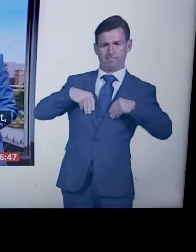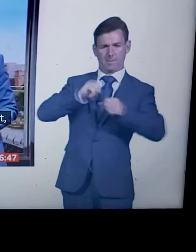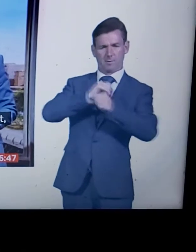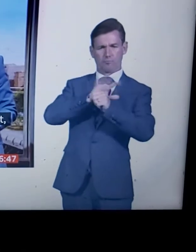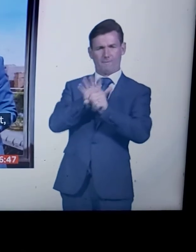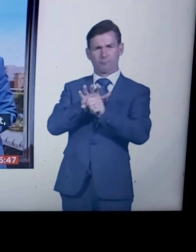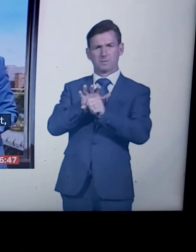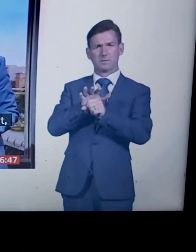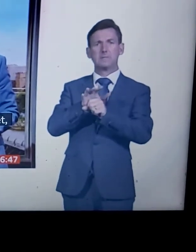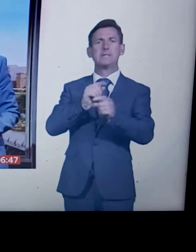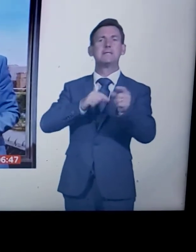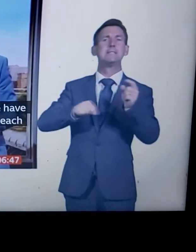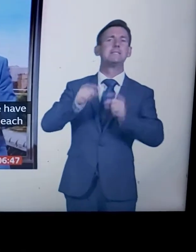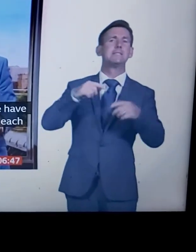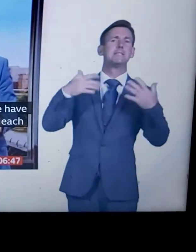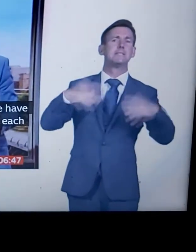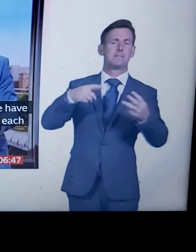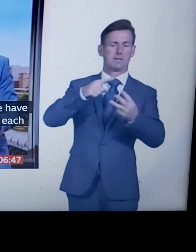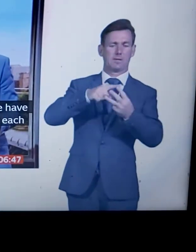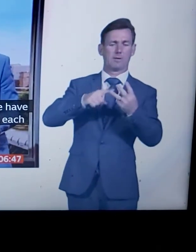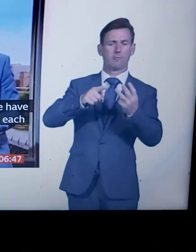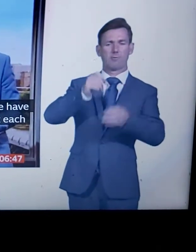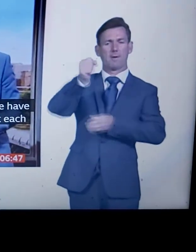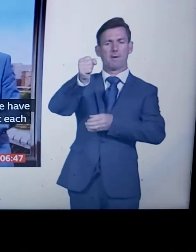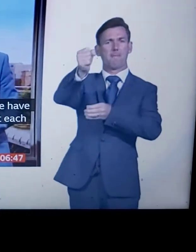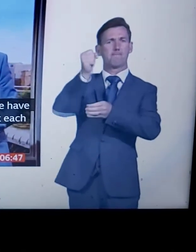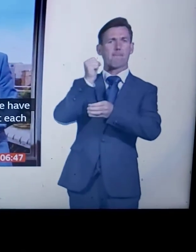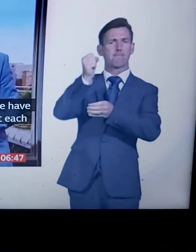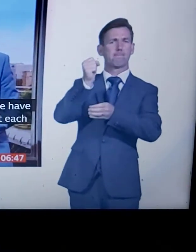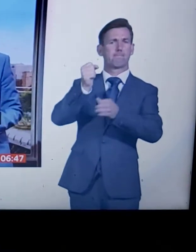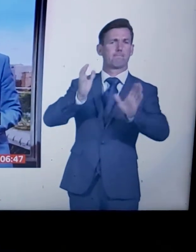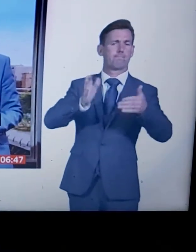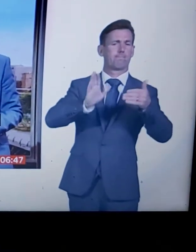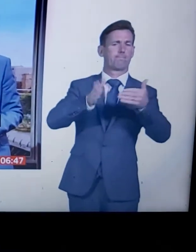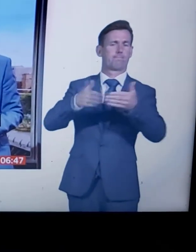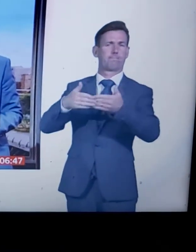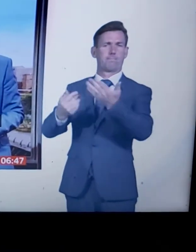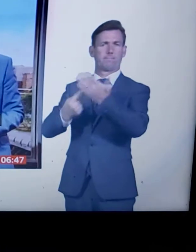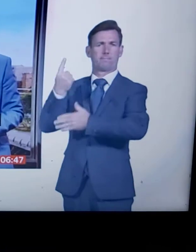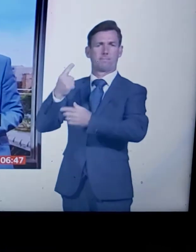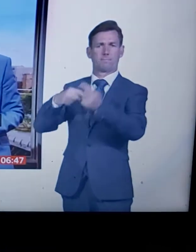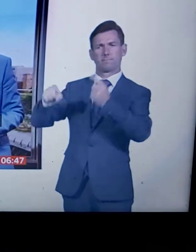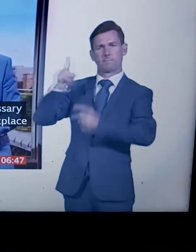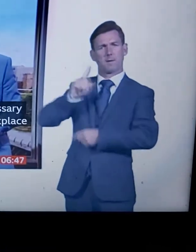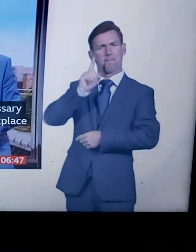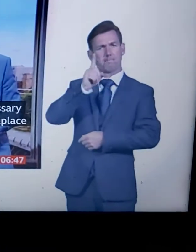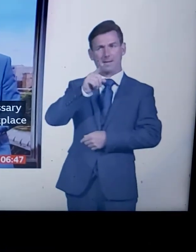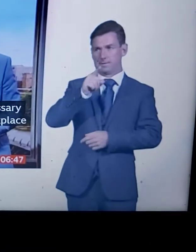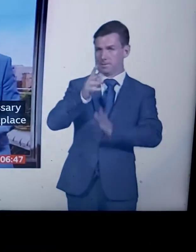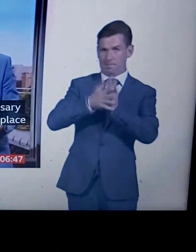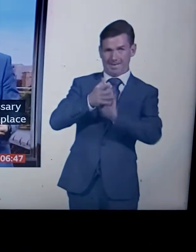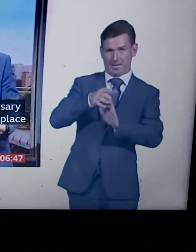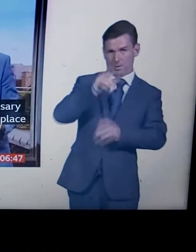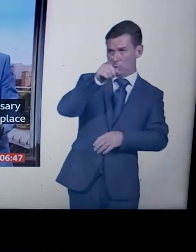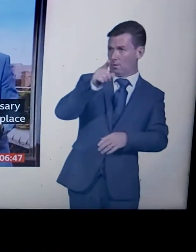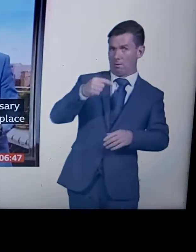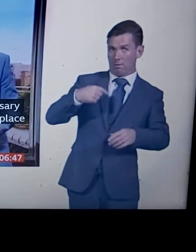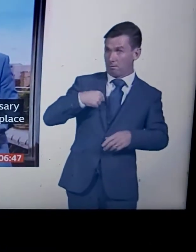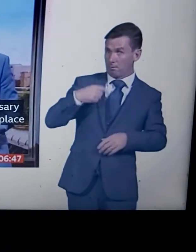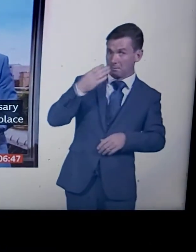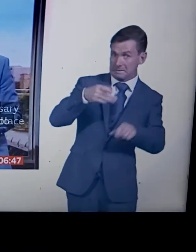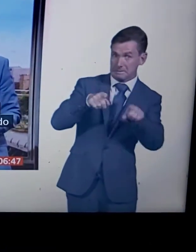business or the workplace, or send staff home unless you're advised to do so by NHS Test and Trace. So loads